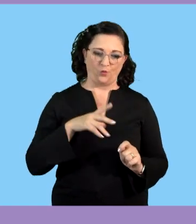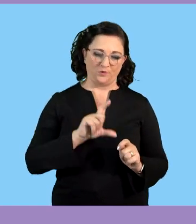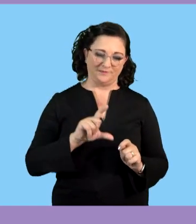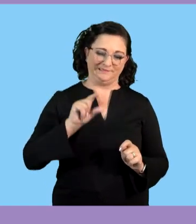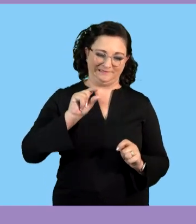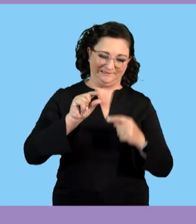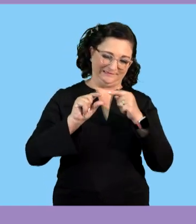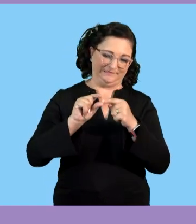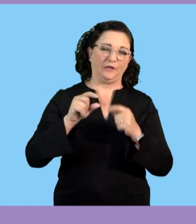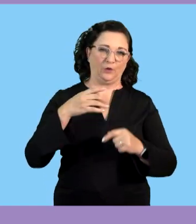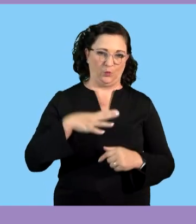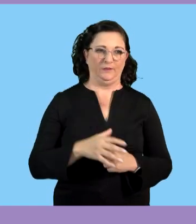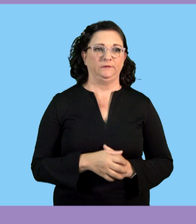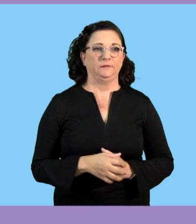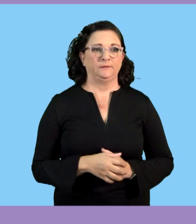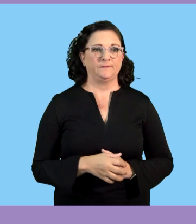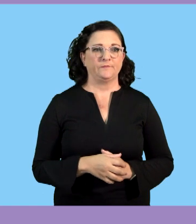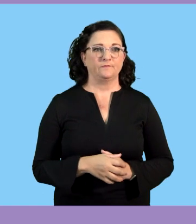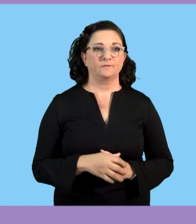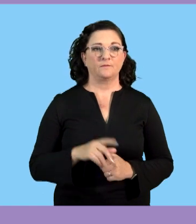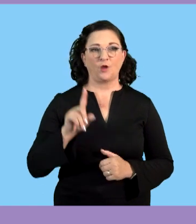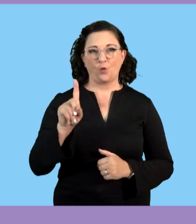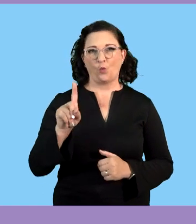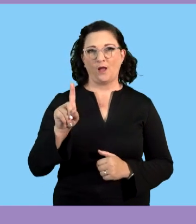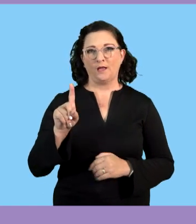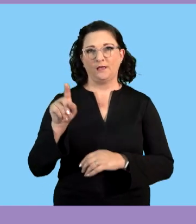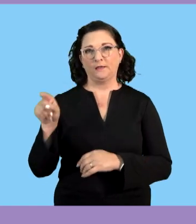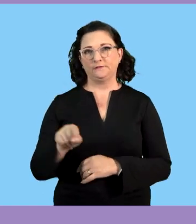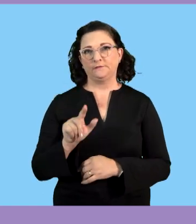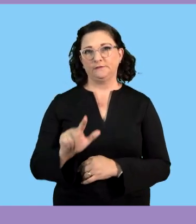form to exponential form. So we are going to change that 1 divided by